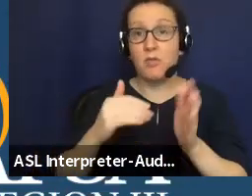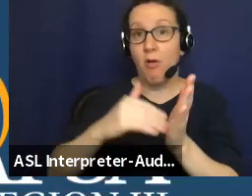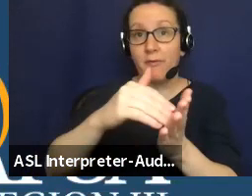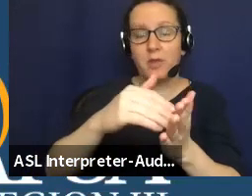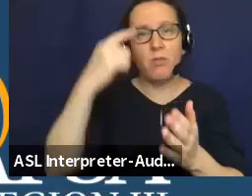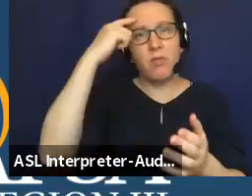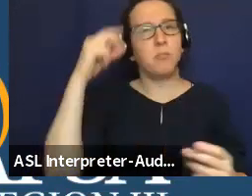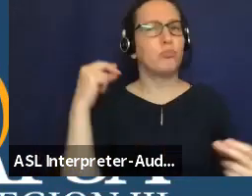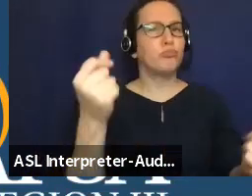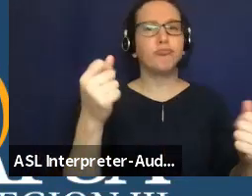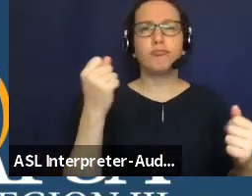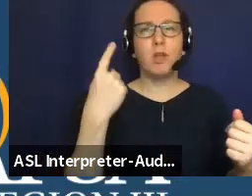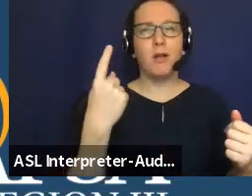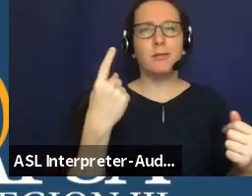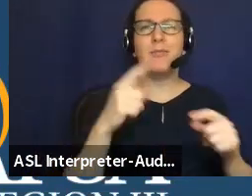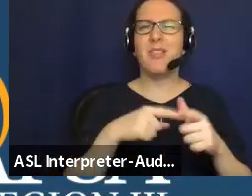it, then something changes.